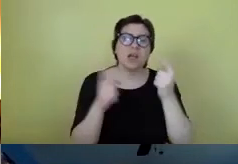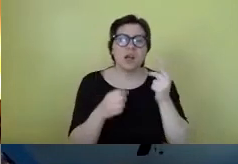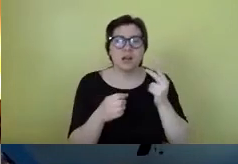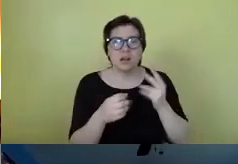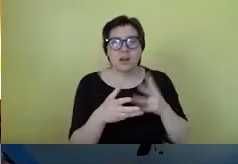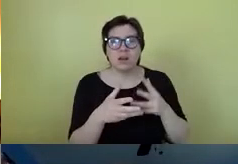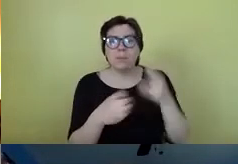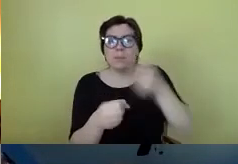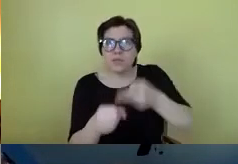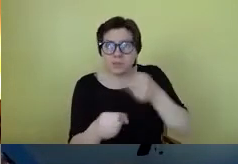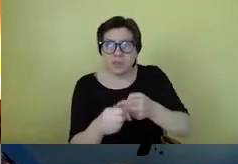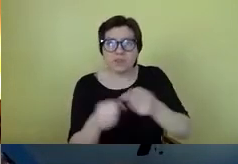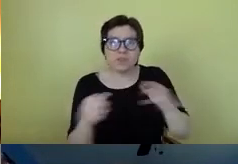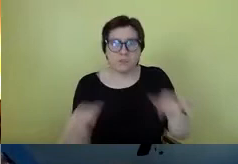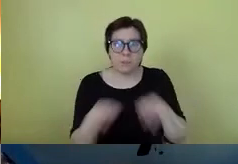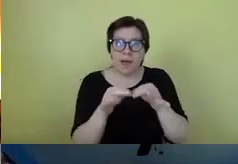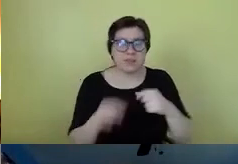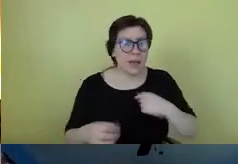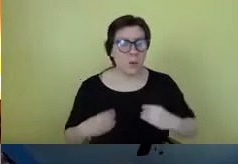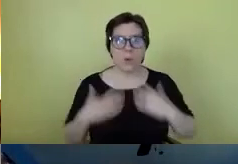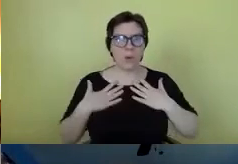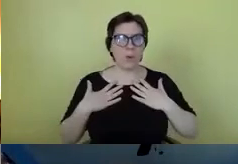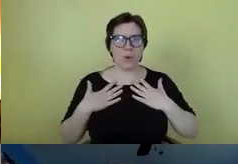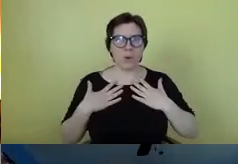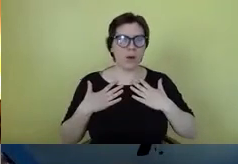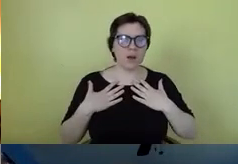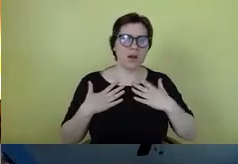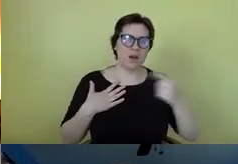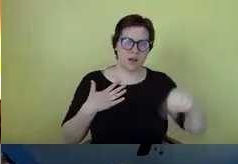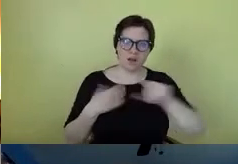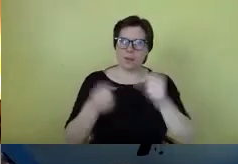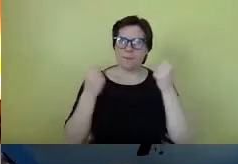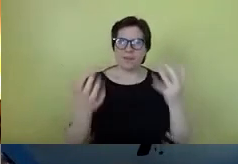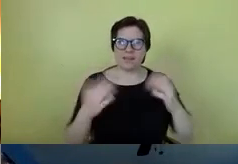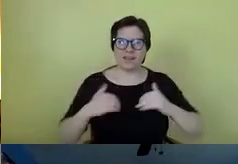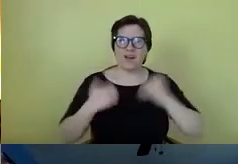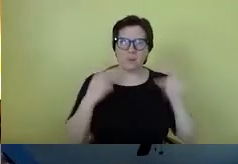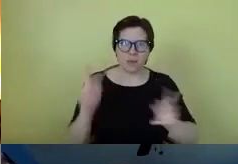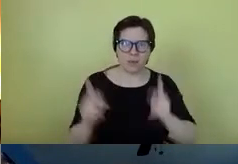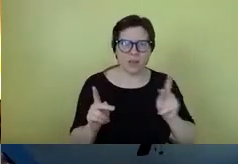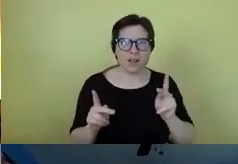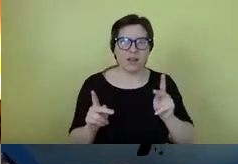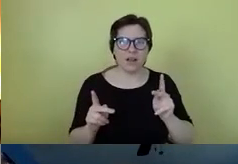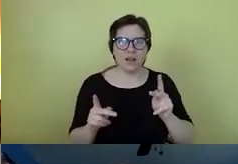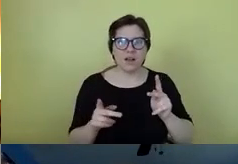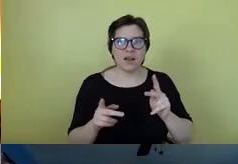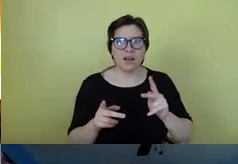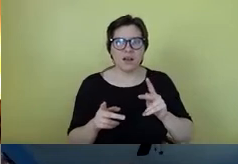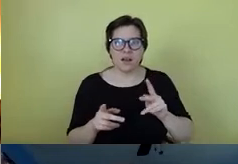participation at Mass. I'm edified that we have young people who take their